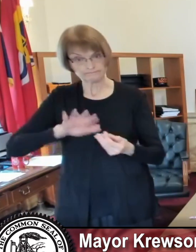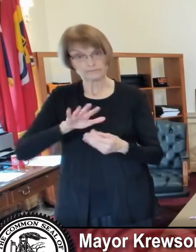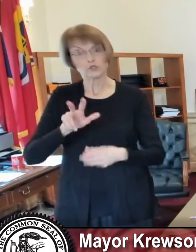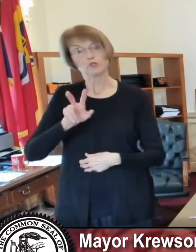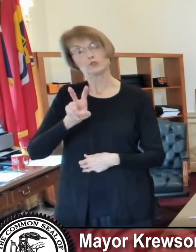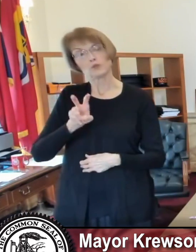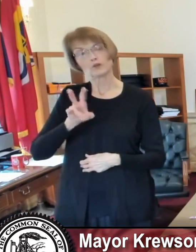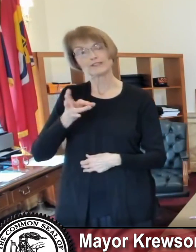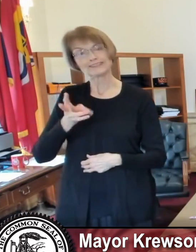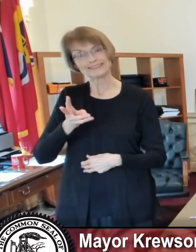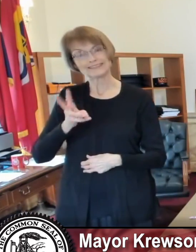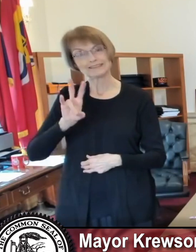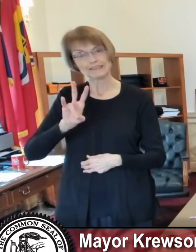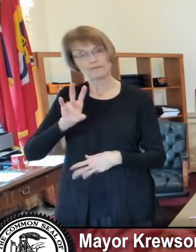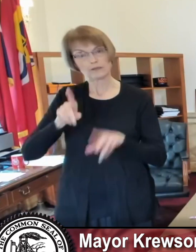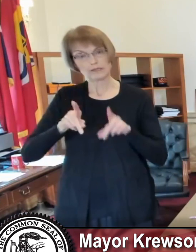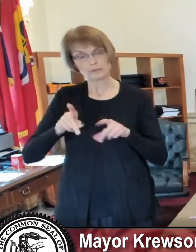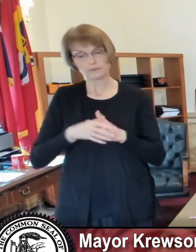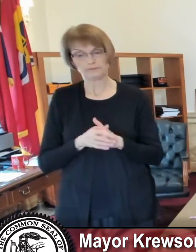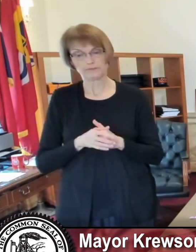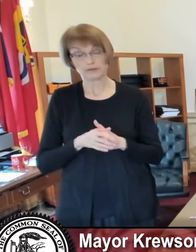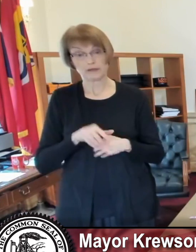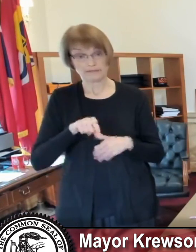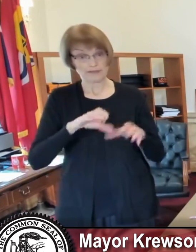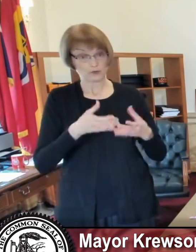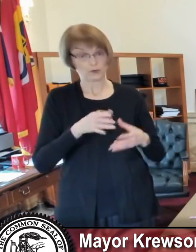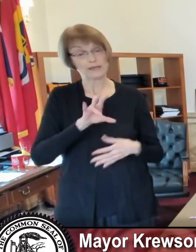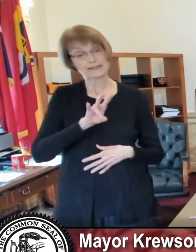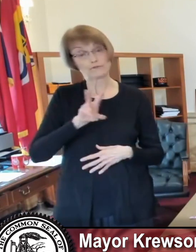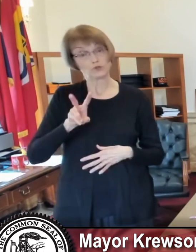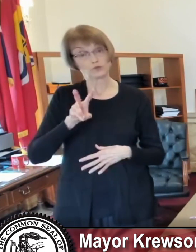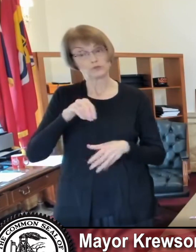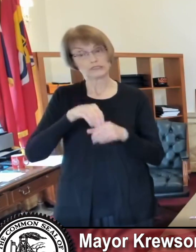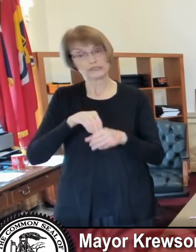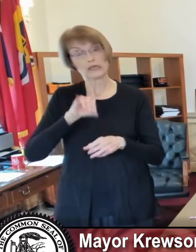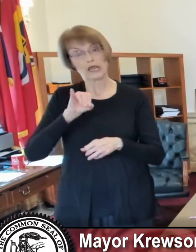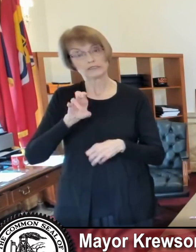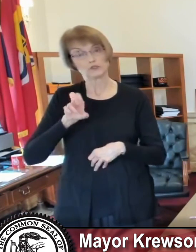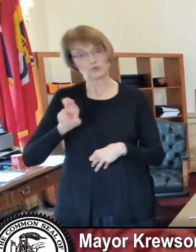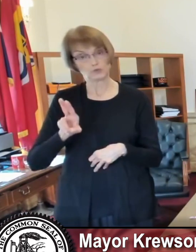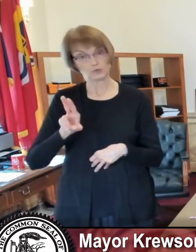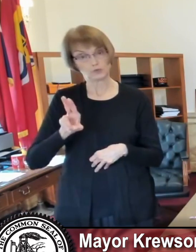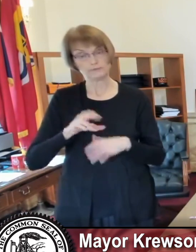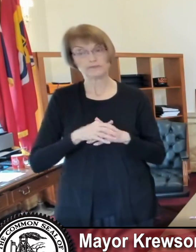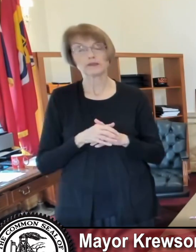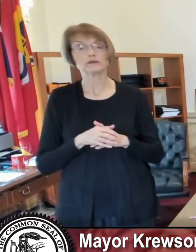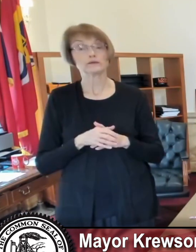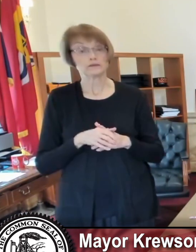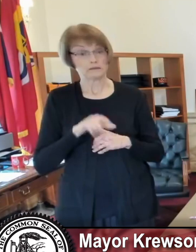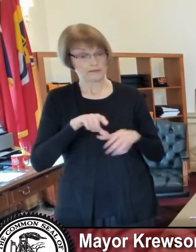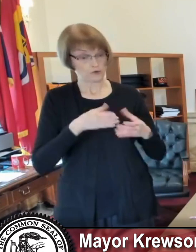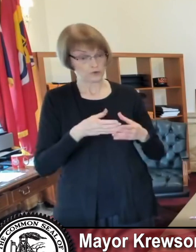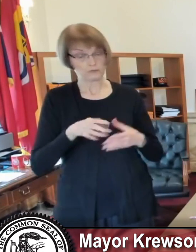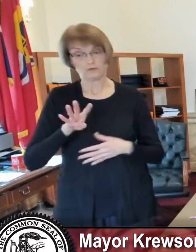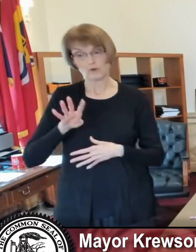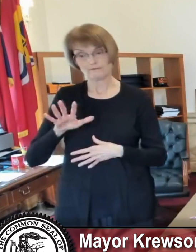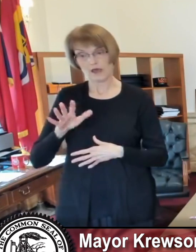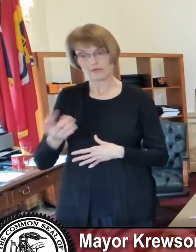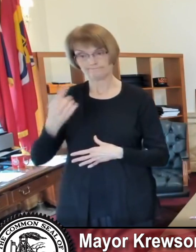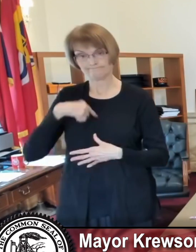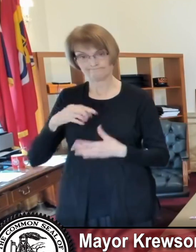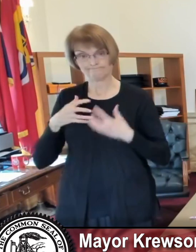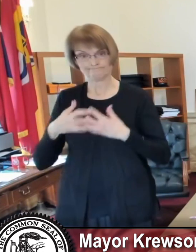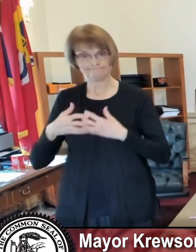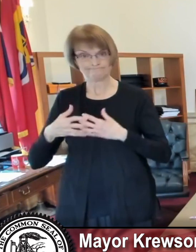267 people. 72 of those people are in the ICU. 45 of them are on